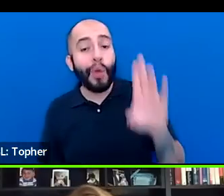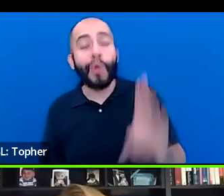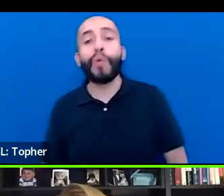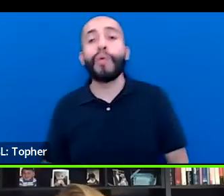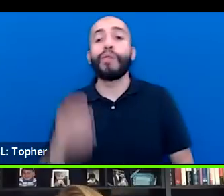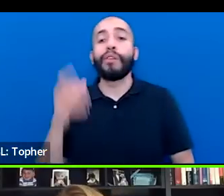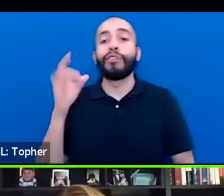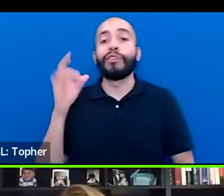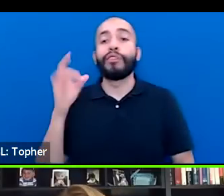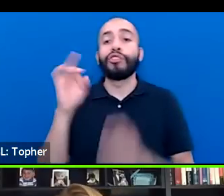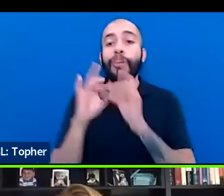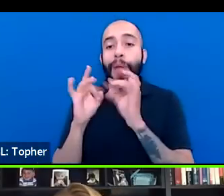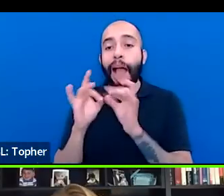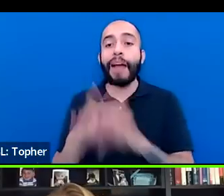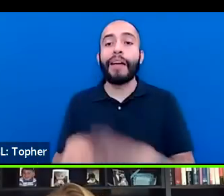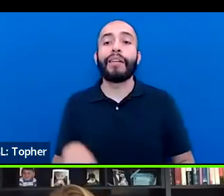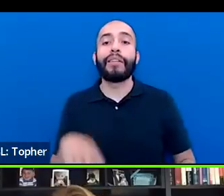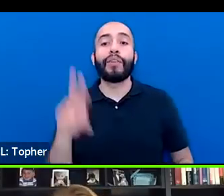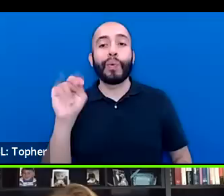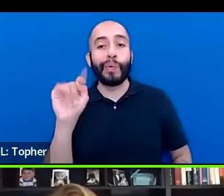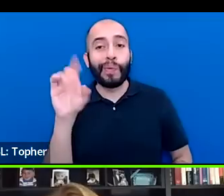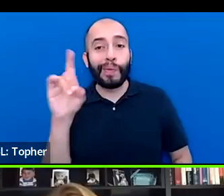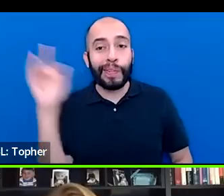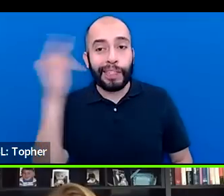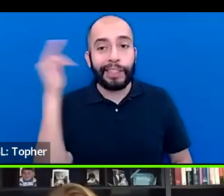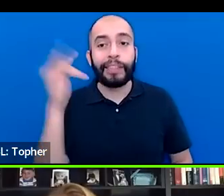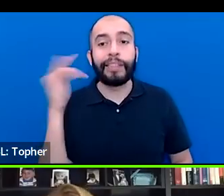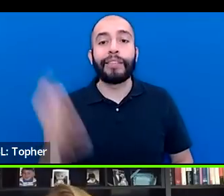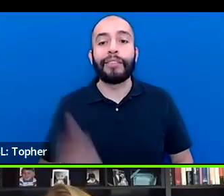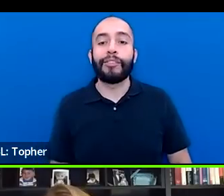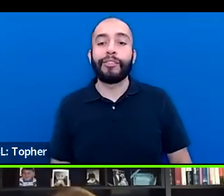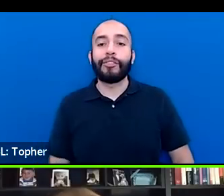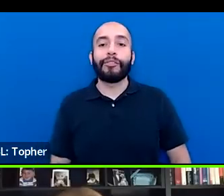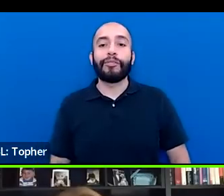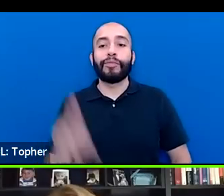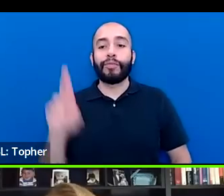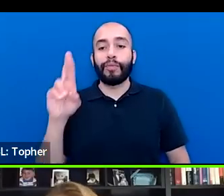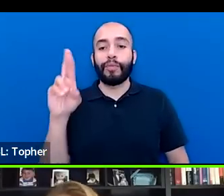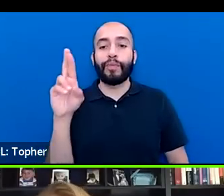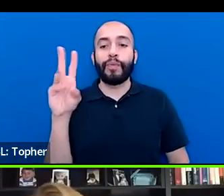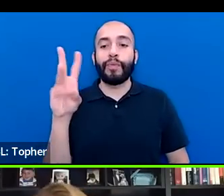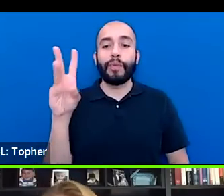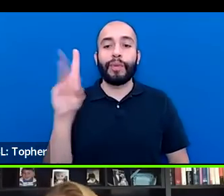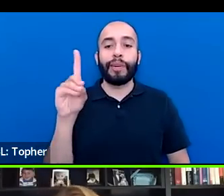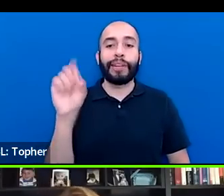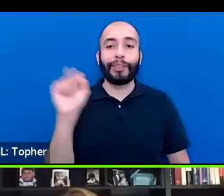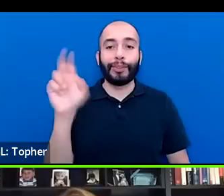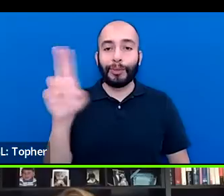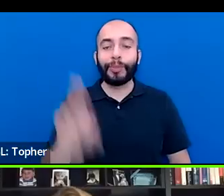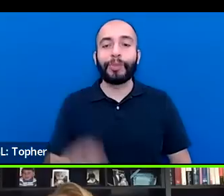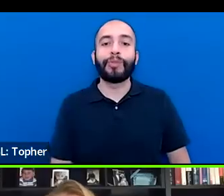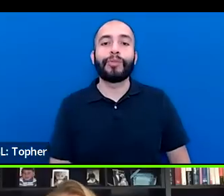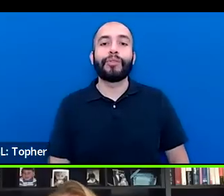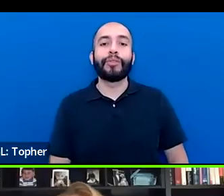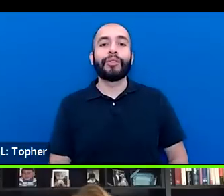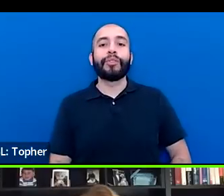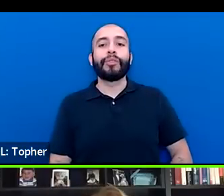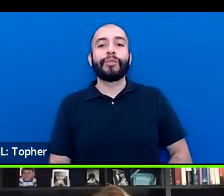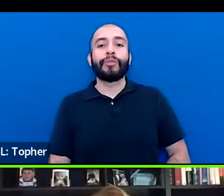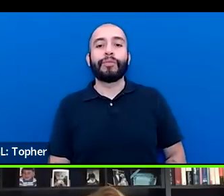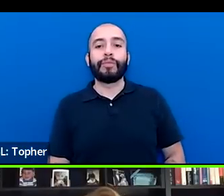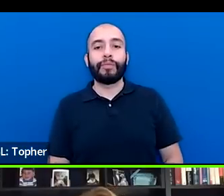when almost no one else would have, by the bakery workers who have been on strike everywhere all around the country.